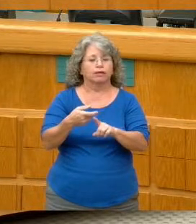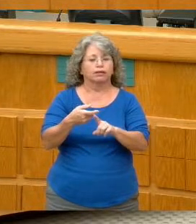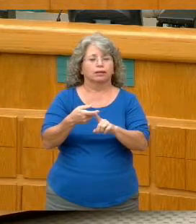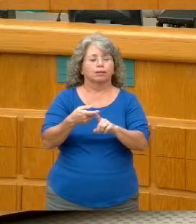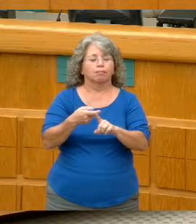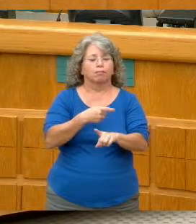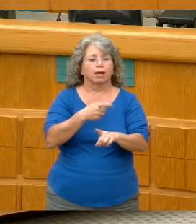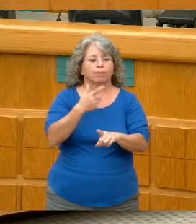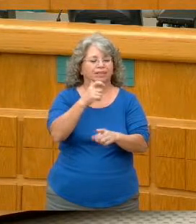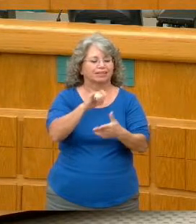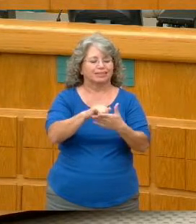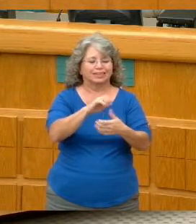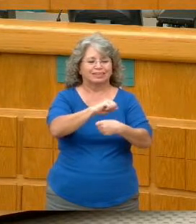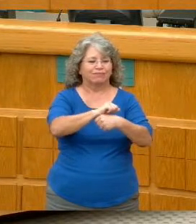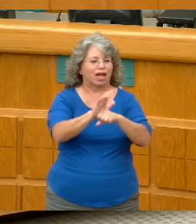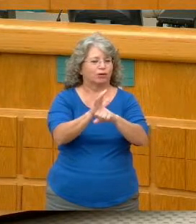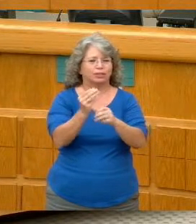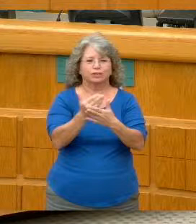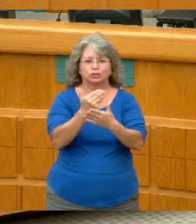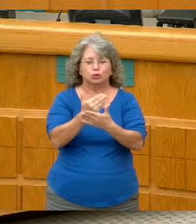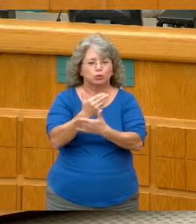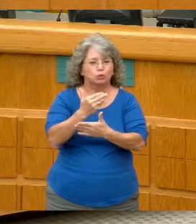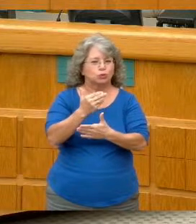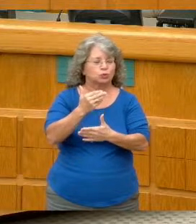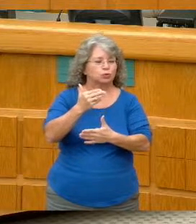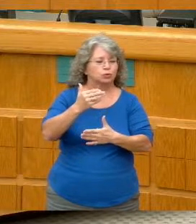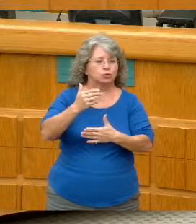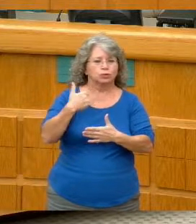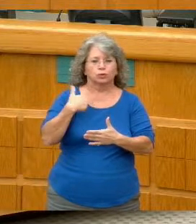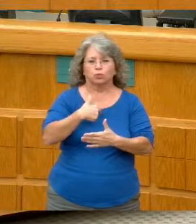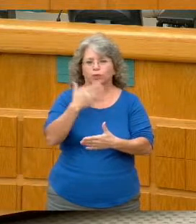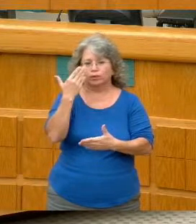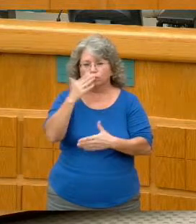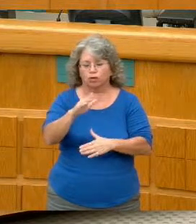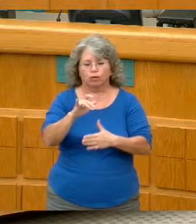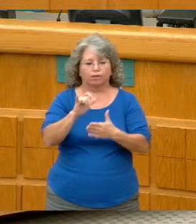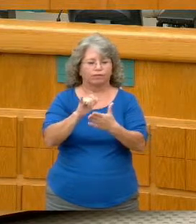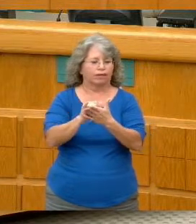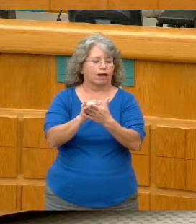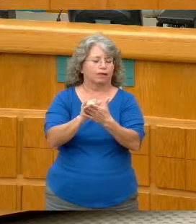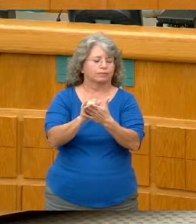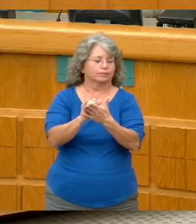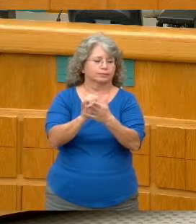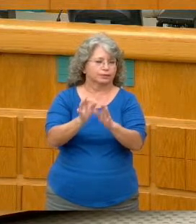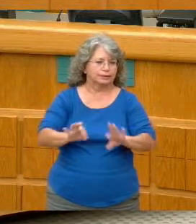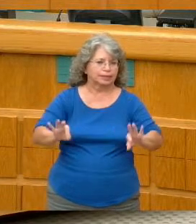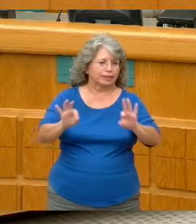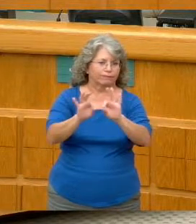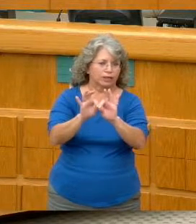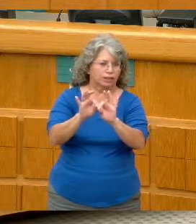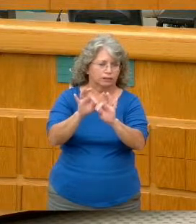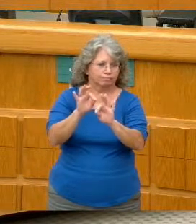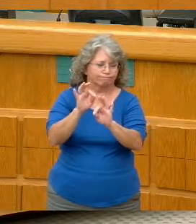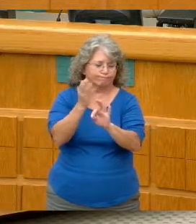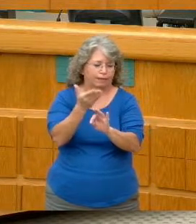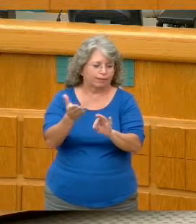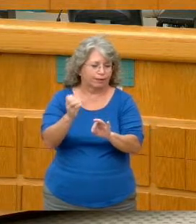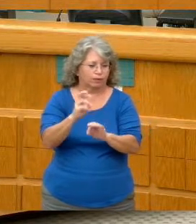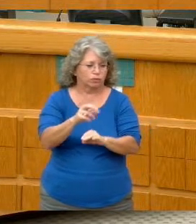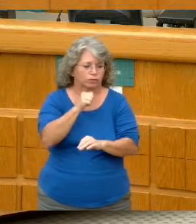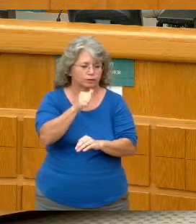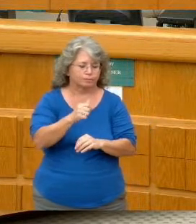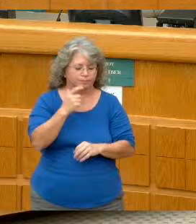limited information on the postmortem viral molecular testing at this time to know if this is significant.